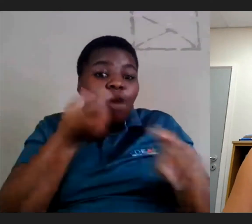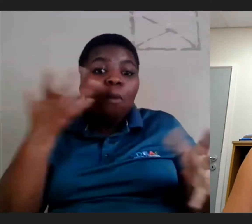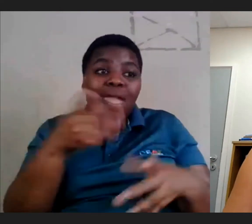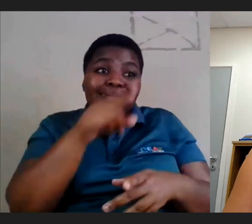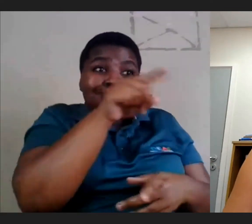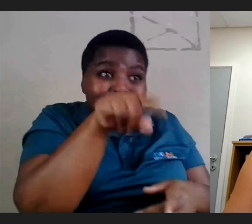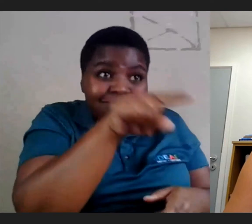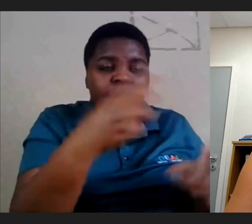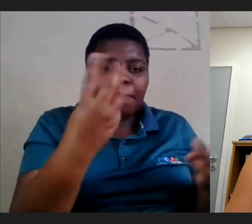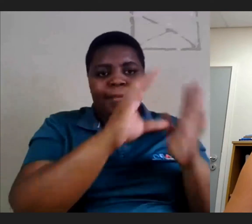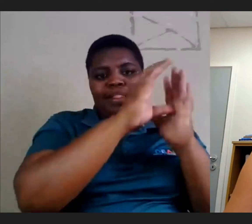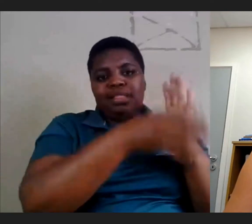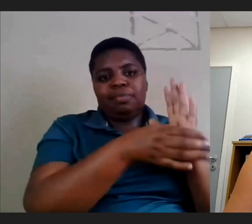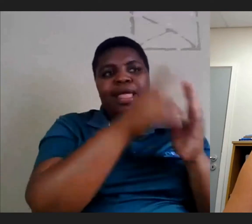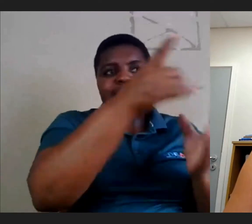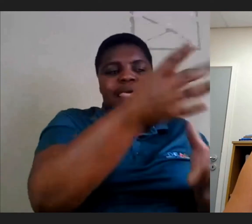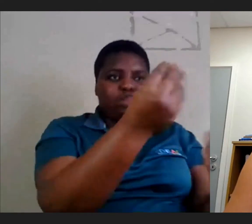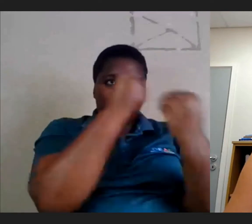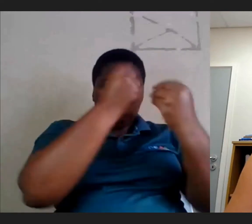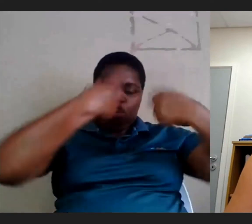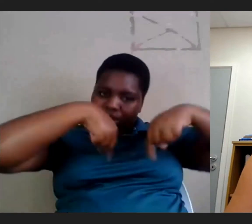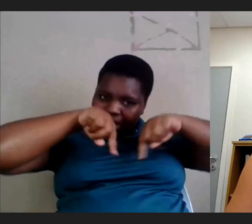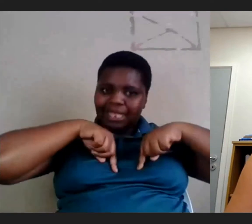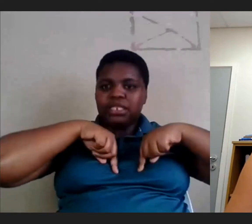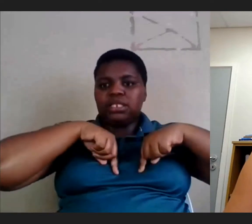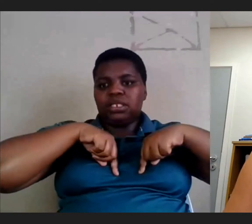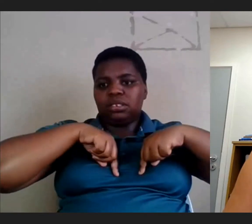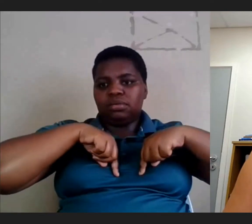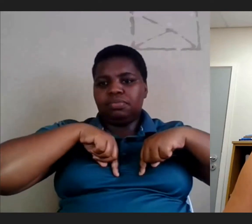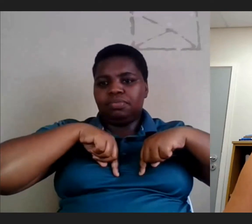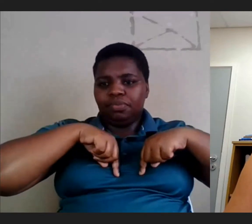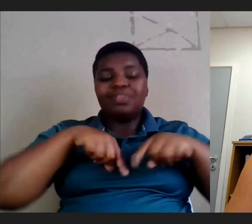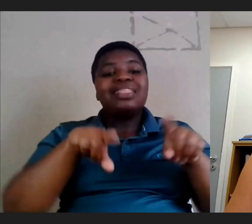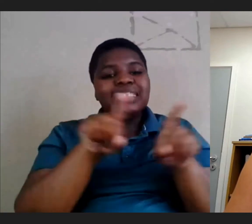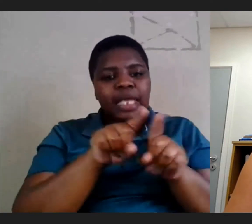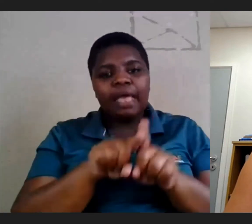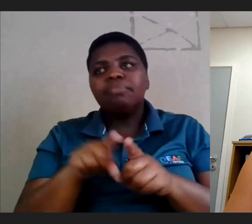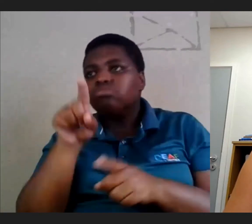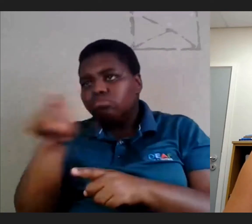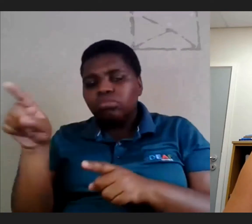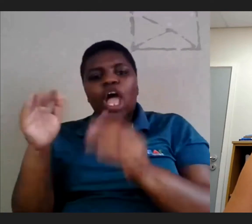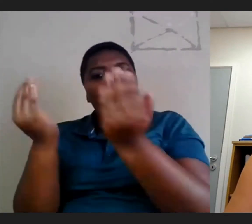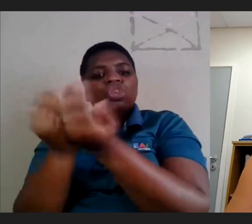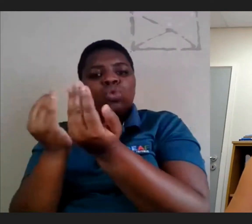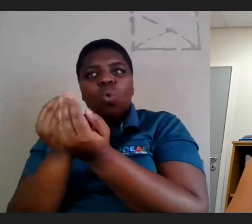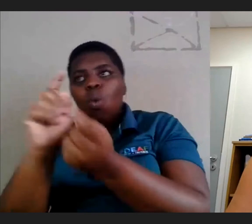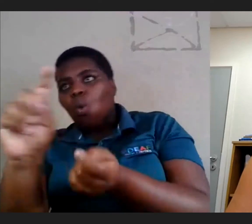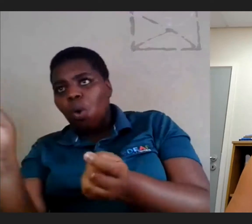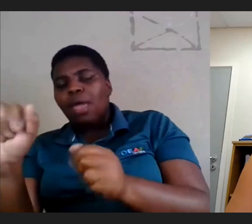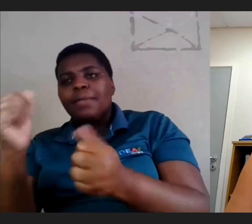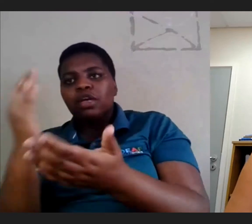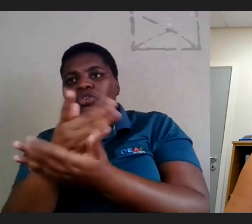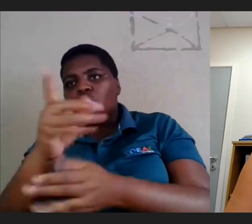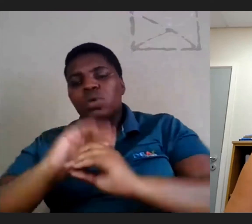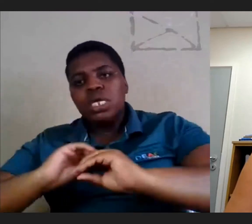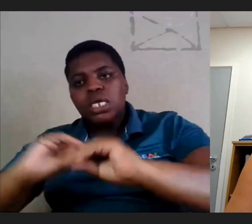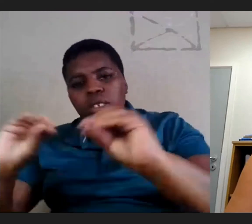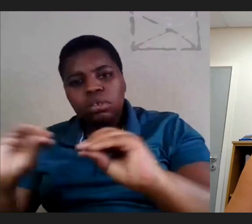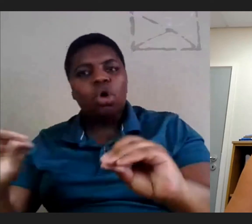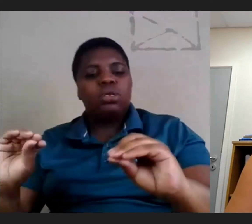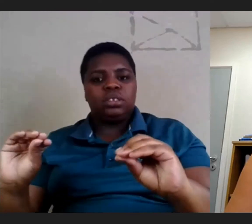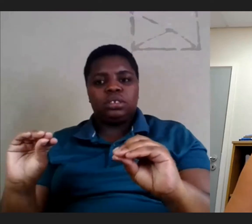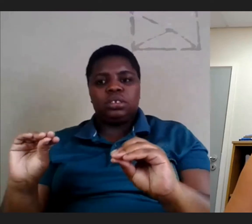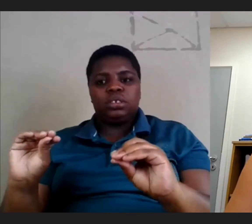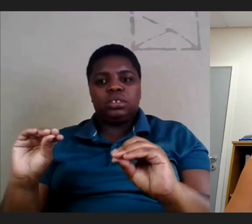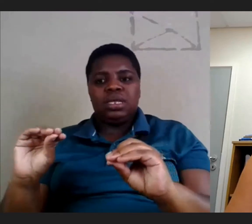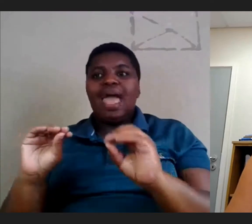The other thing is to make sure that at school that things are taught. First of all, that, for instance, comprehensive sexuality education is